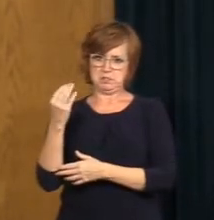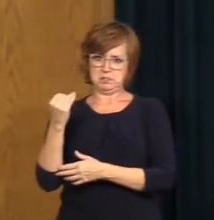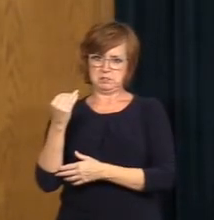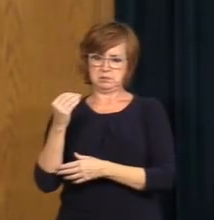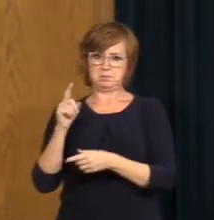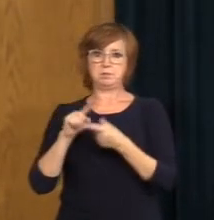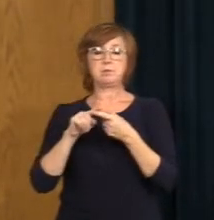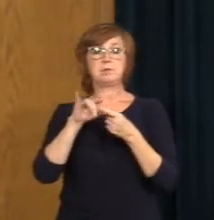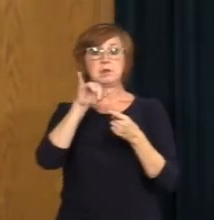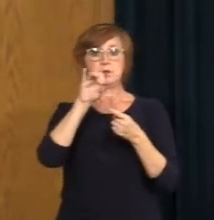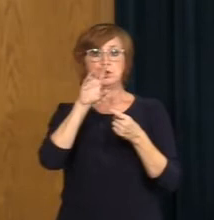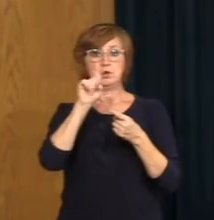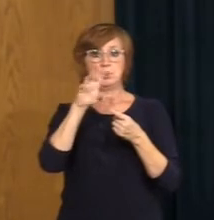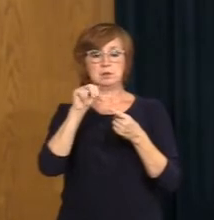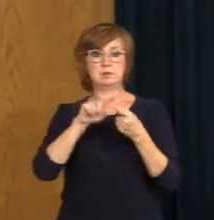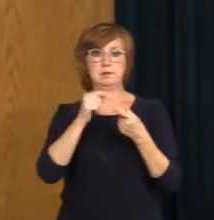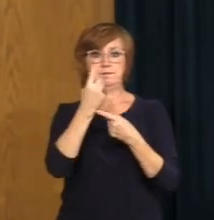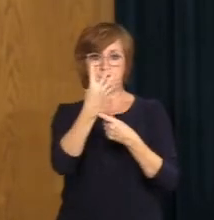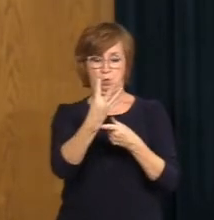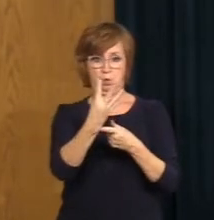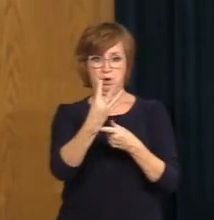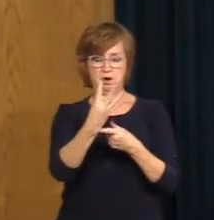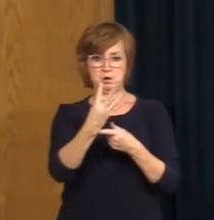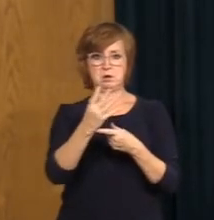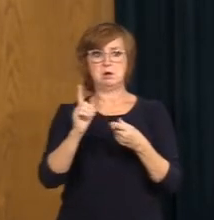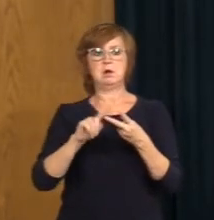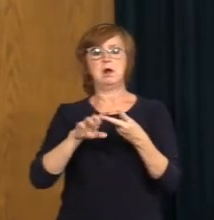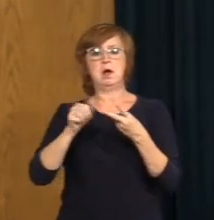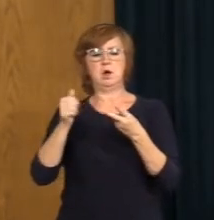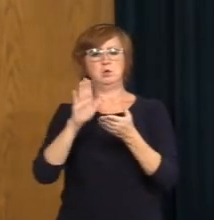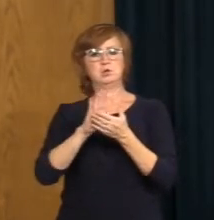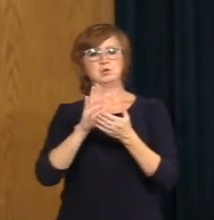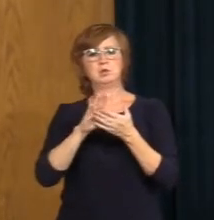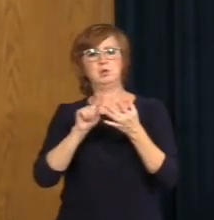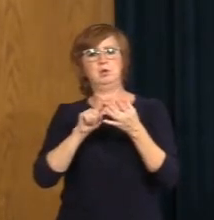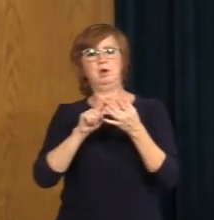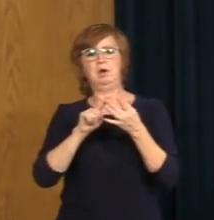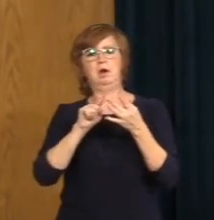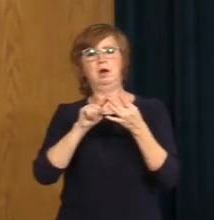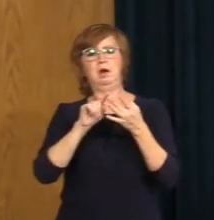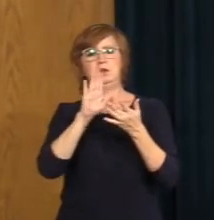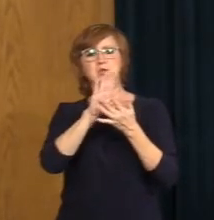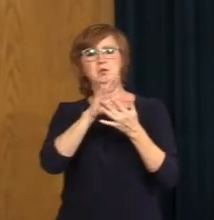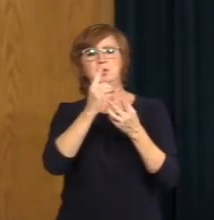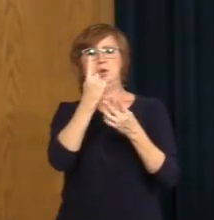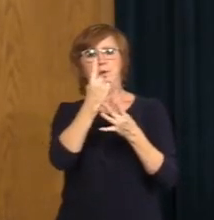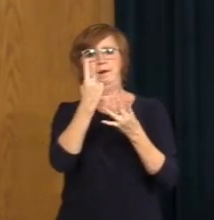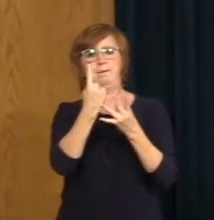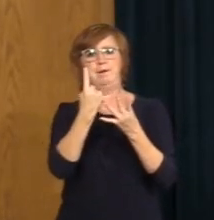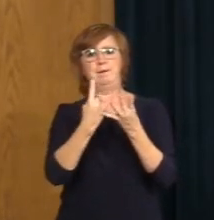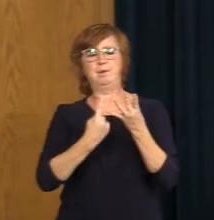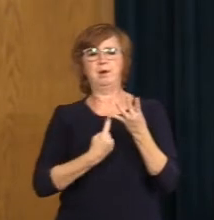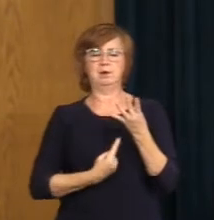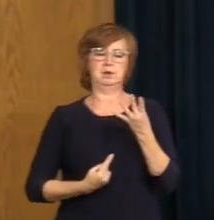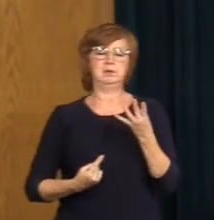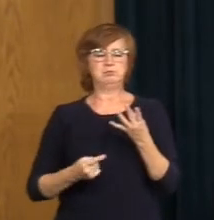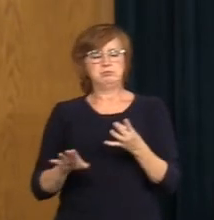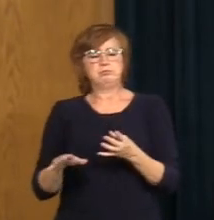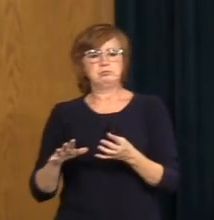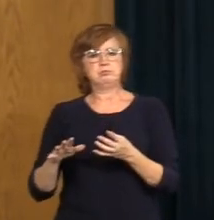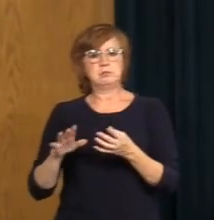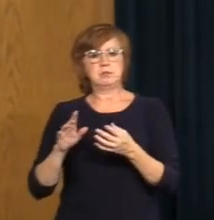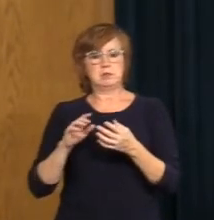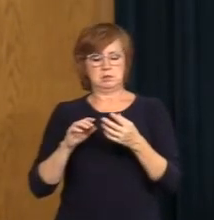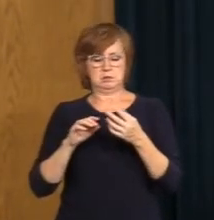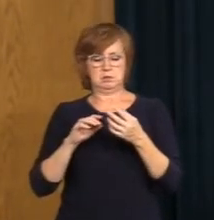In Yorkton, there was a school with 4 cases, but there was no evidence of transmission in the school. For 2 schools, actually, the issue